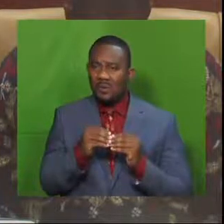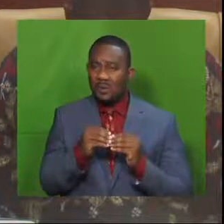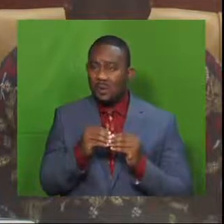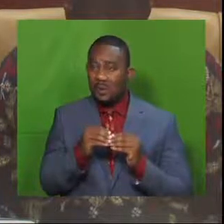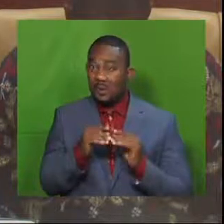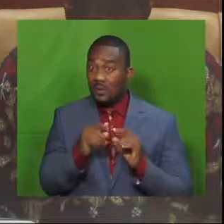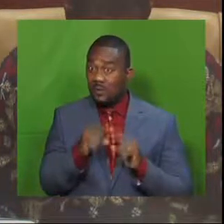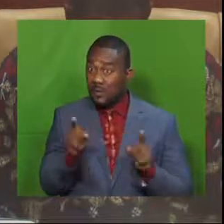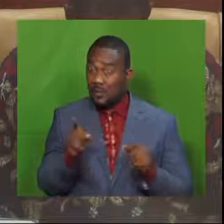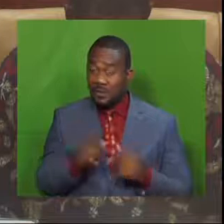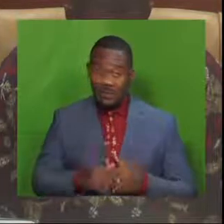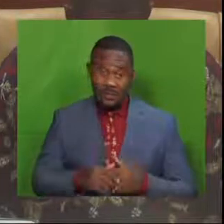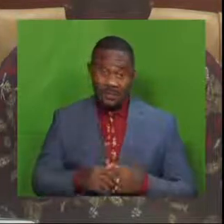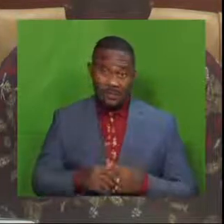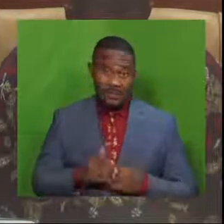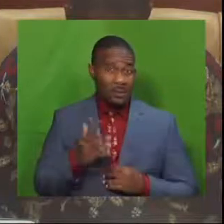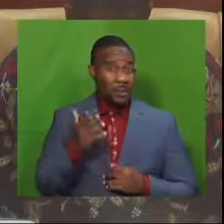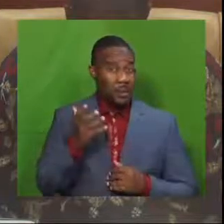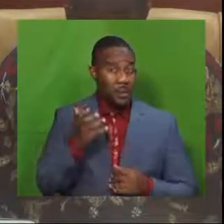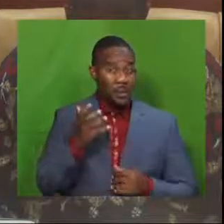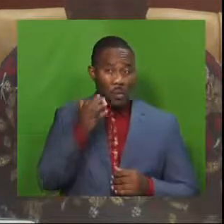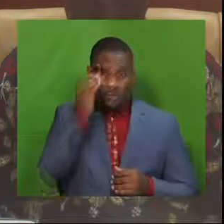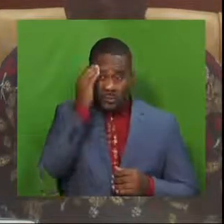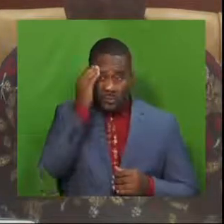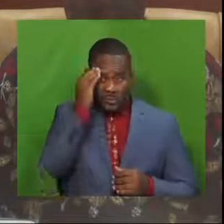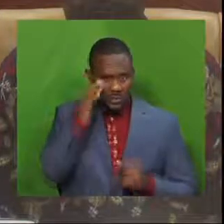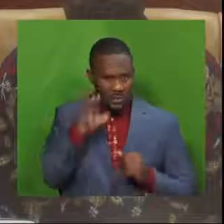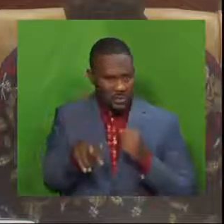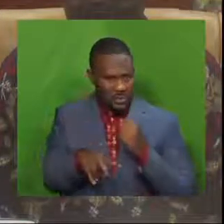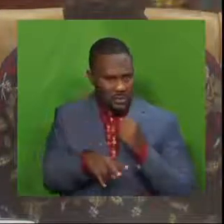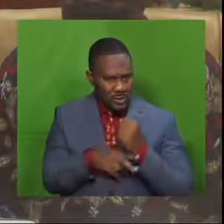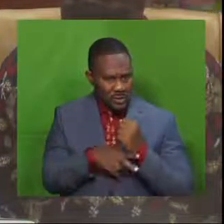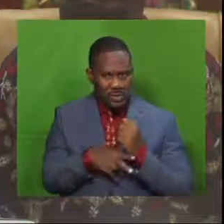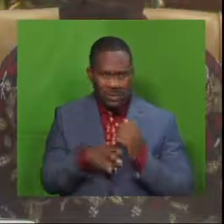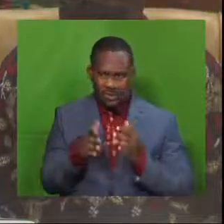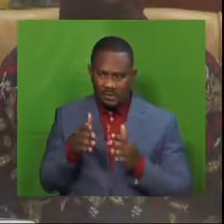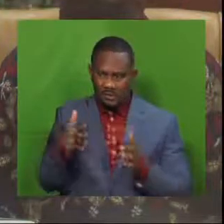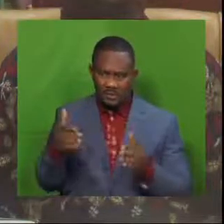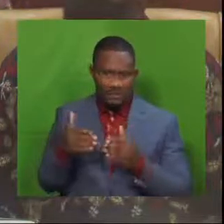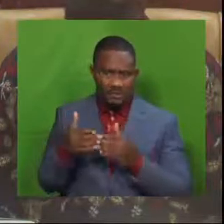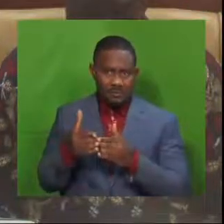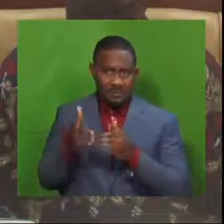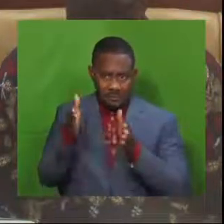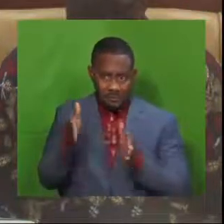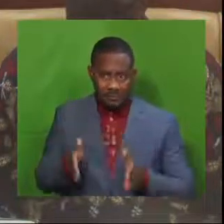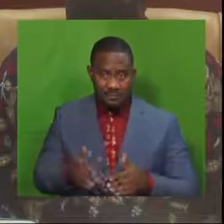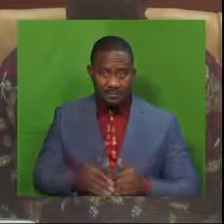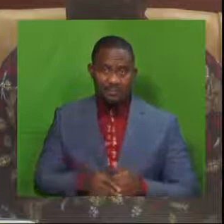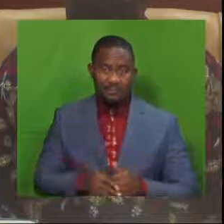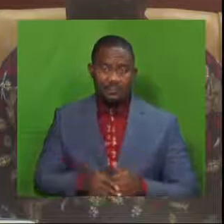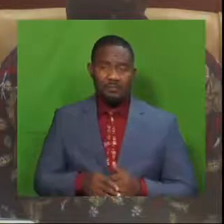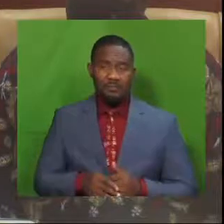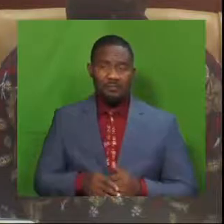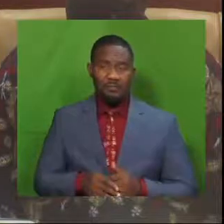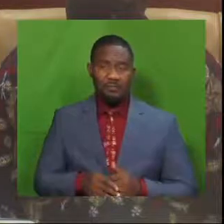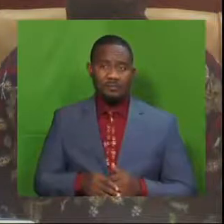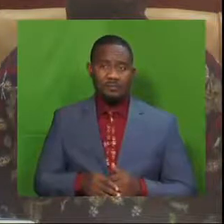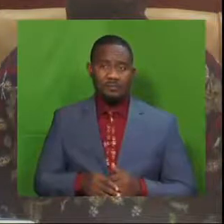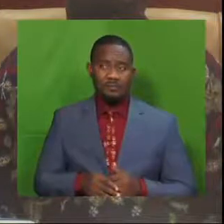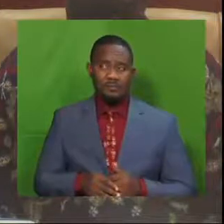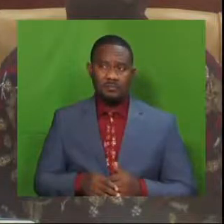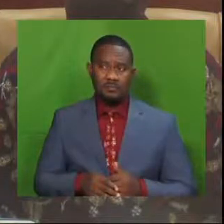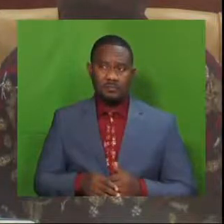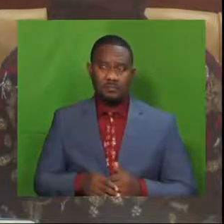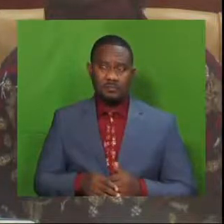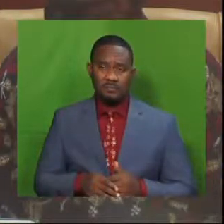I want to know from the Deputy Majority Leader and the Acting Chair or Acting Leader of